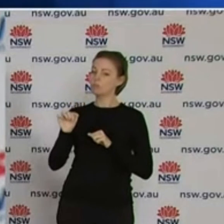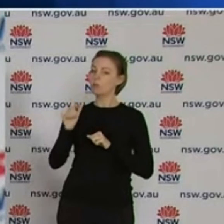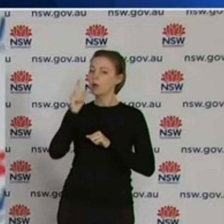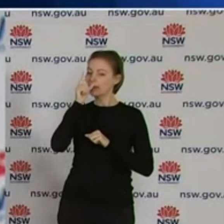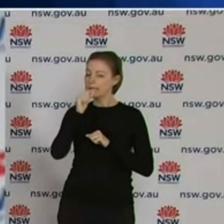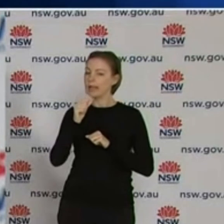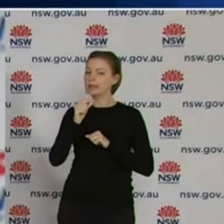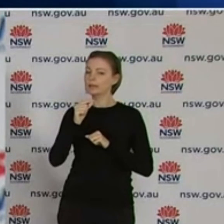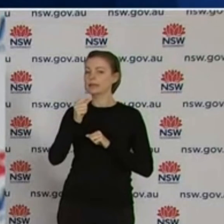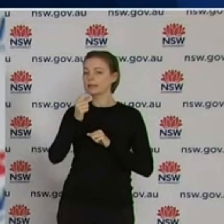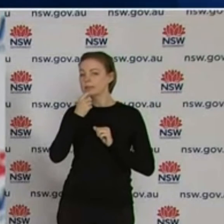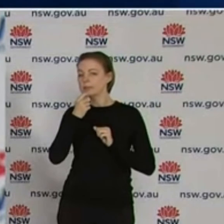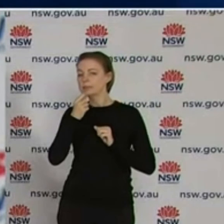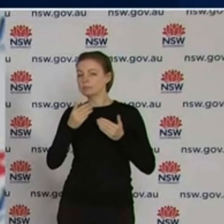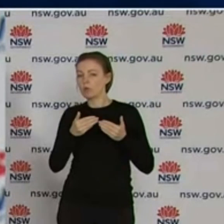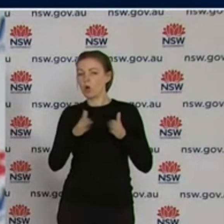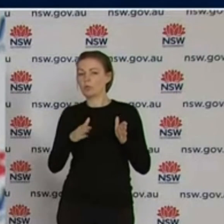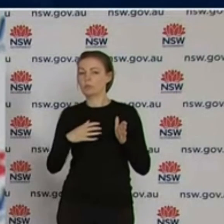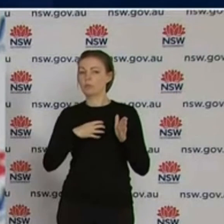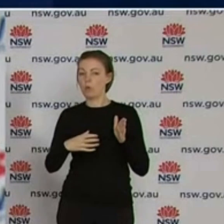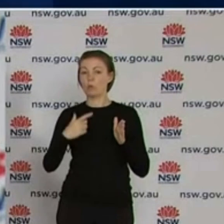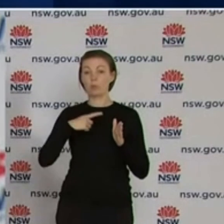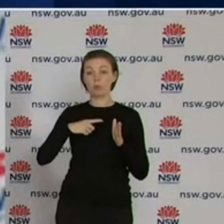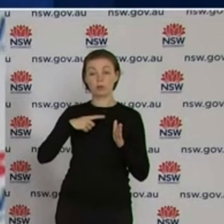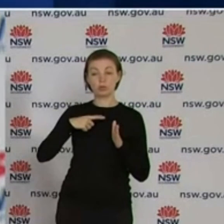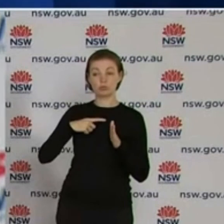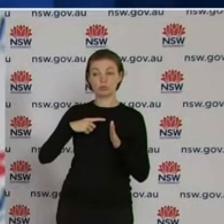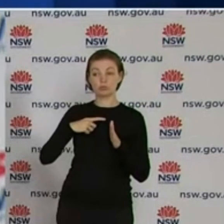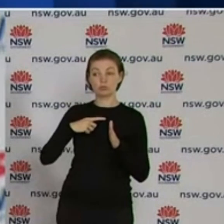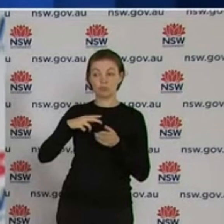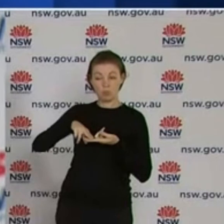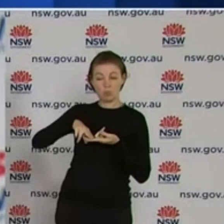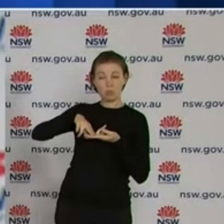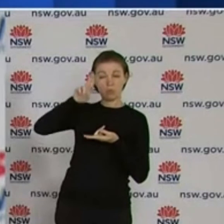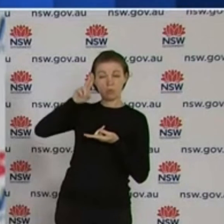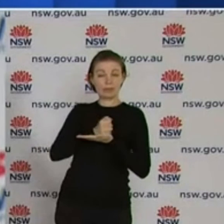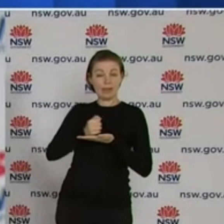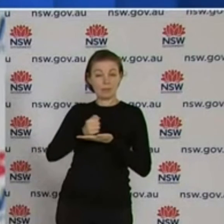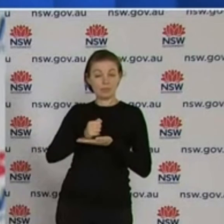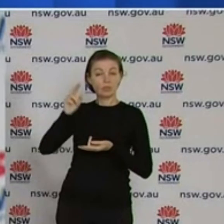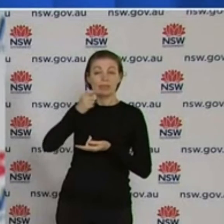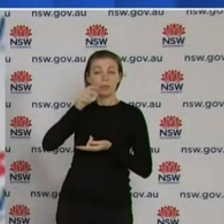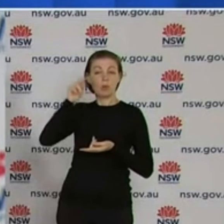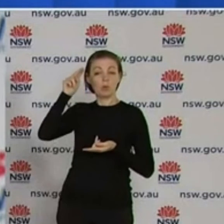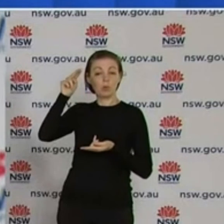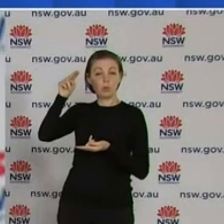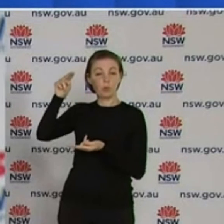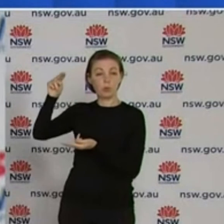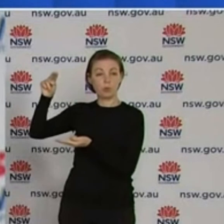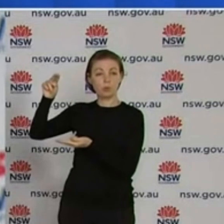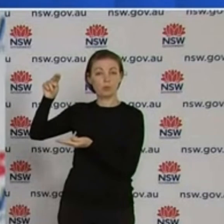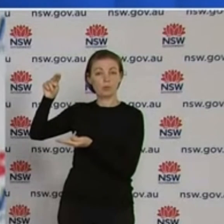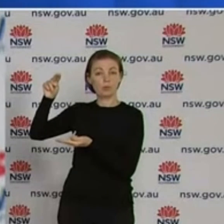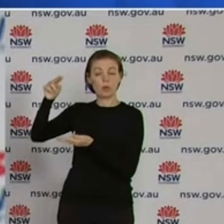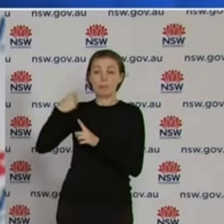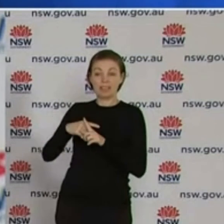by the couple of days of non-escalation in cases in those areas of concern, that they had a sufficient degree of comfort, coupled